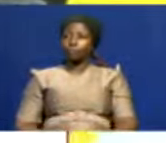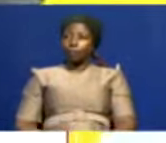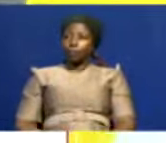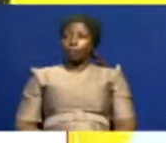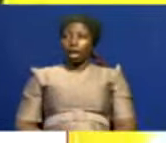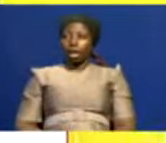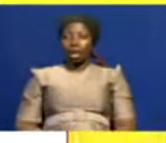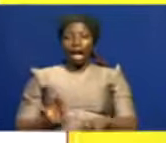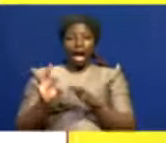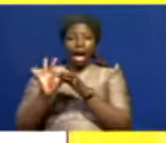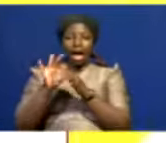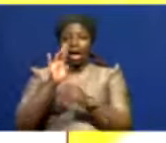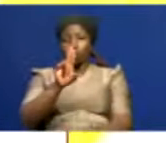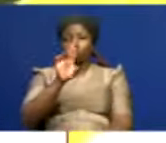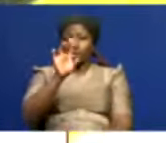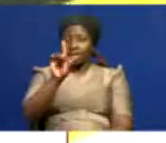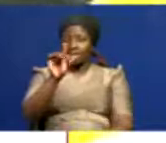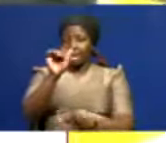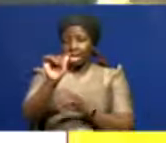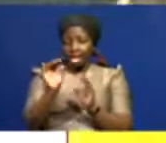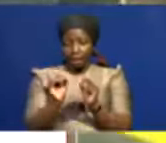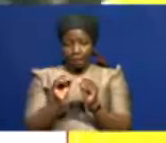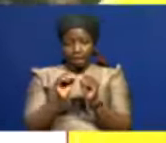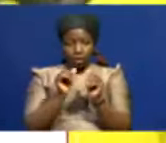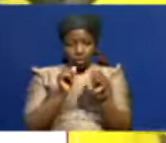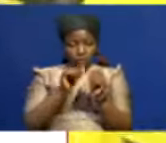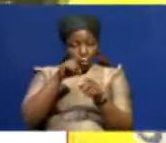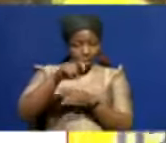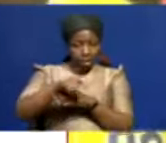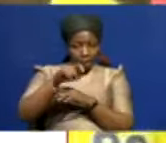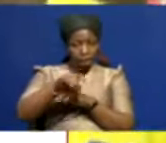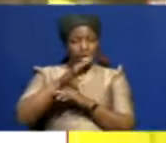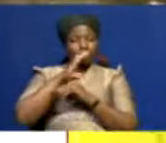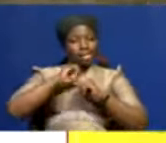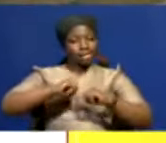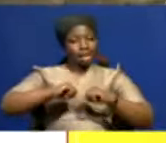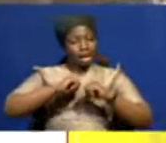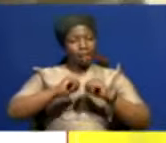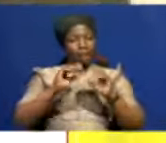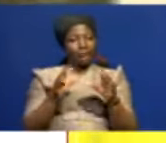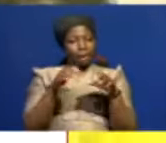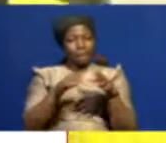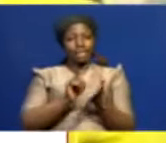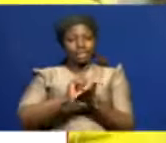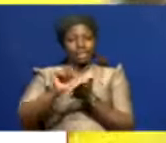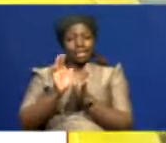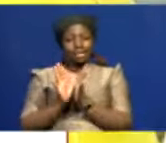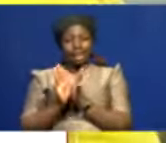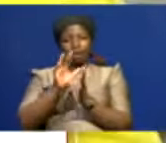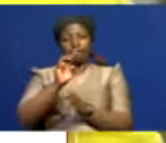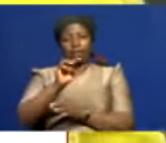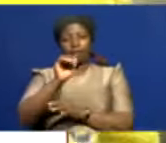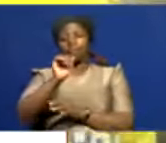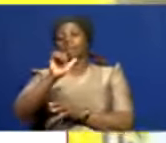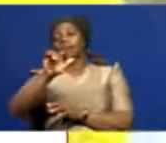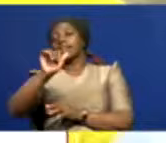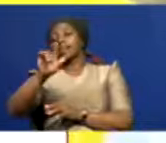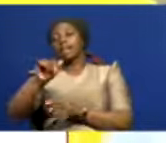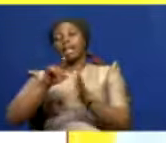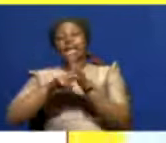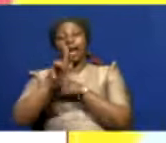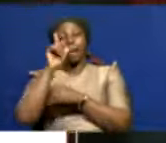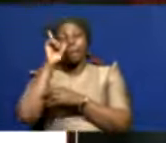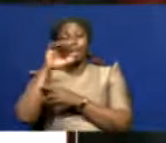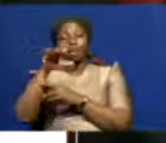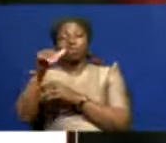A United Democratic Alliance meeting that was to be chaired by the party secretary general Cleophas Malala in Mombasa County ended